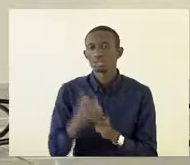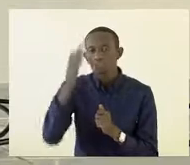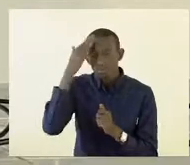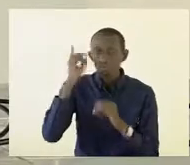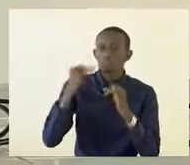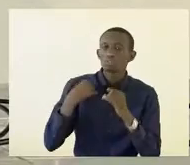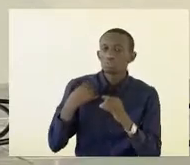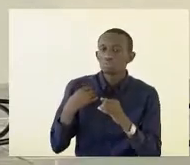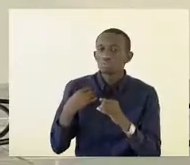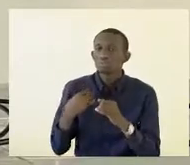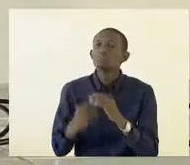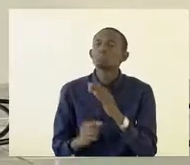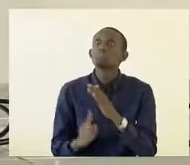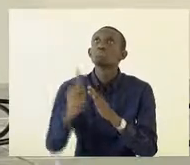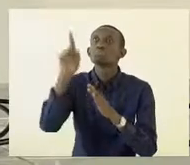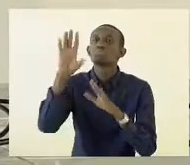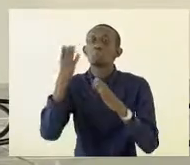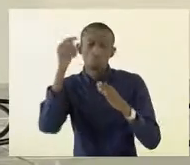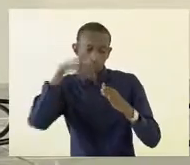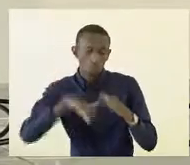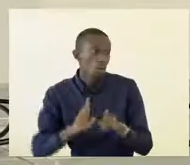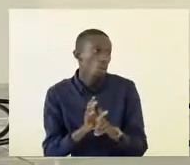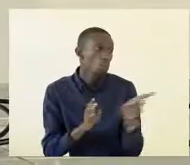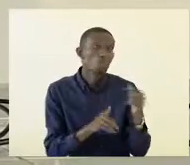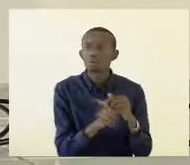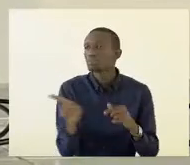north or head south or west or east.